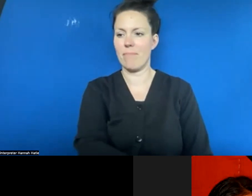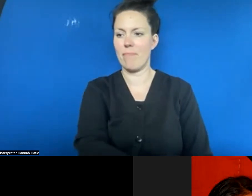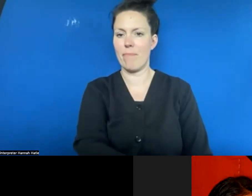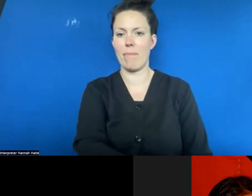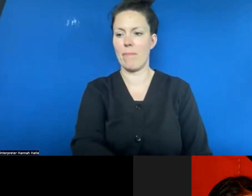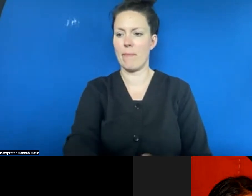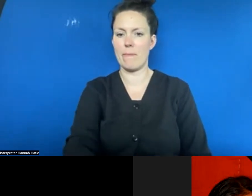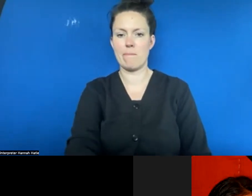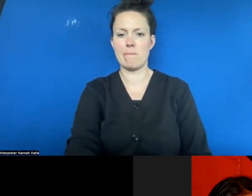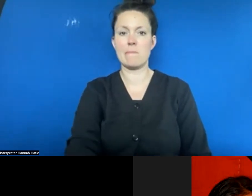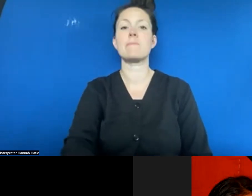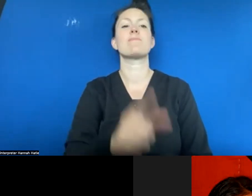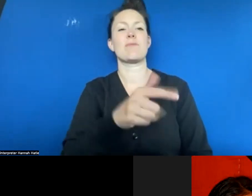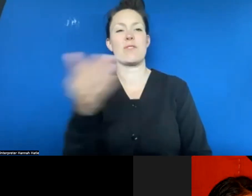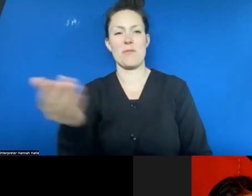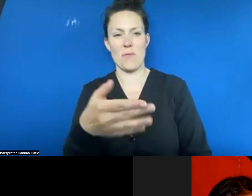You are so welcome.